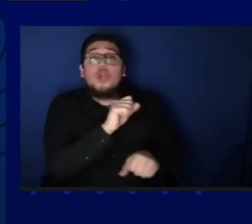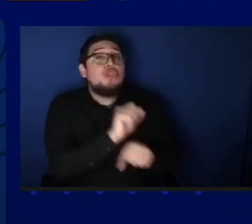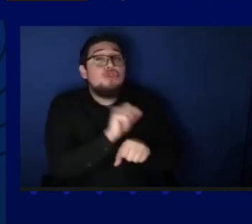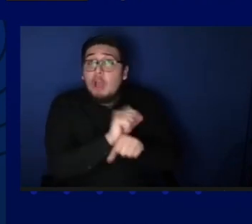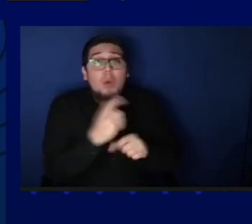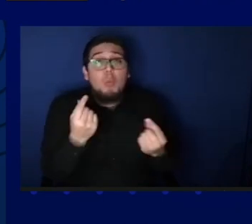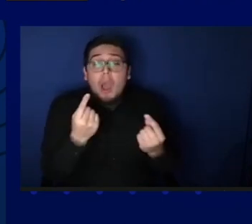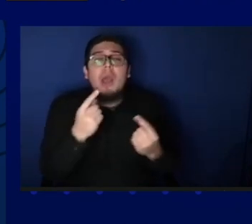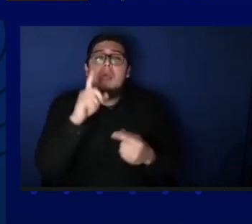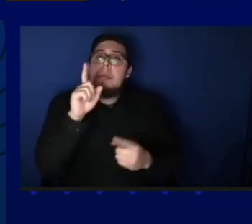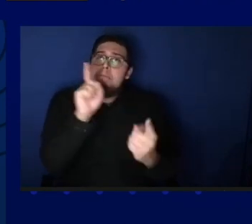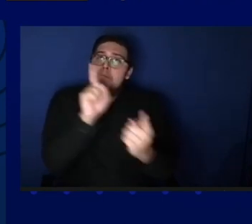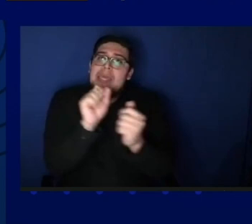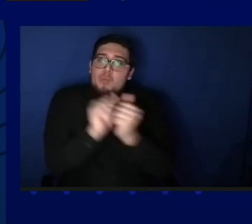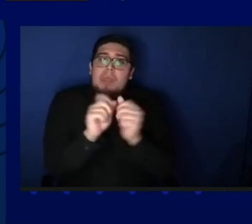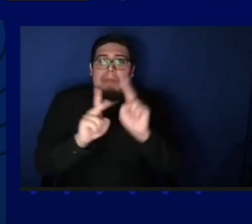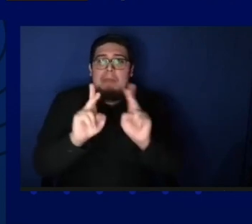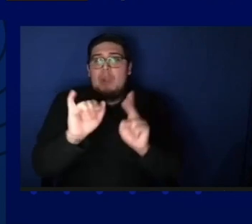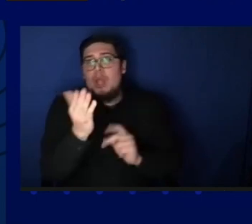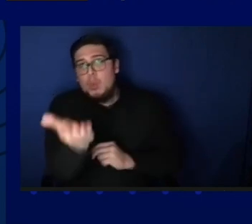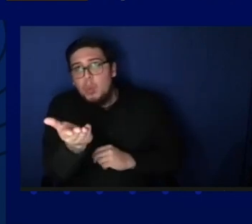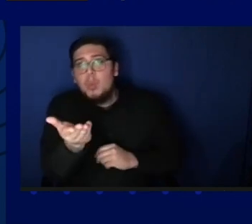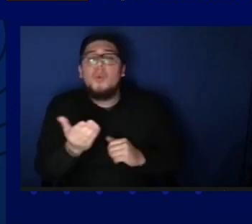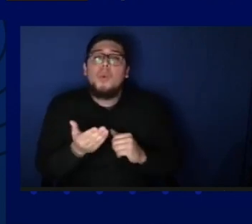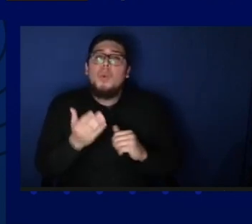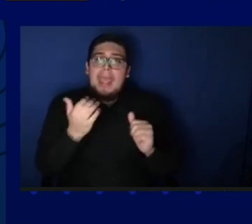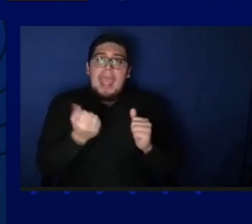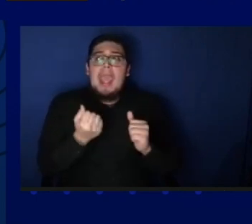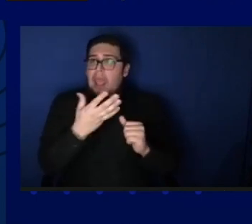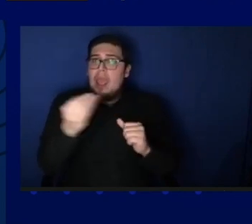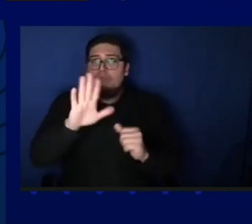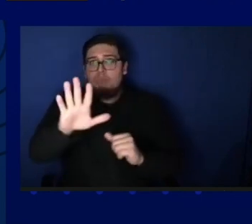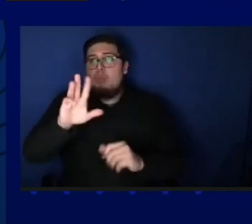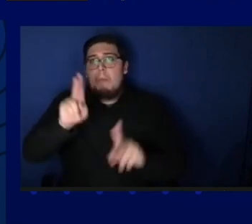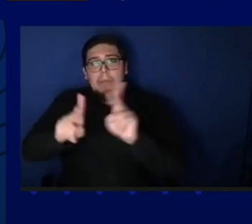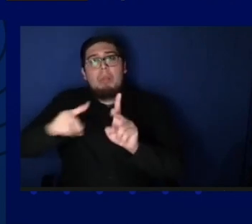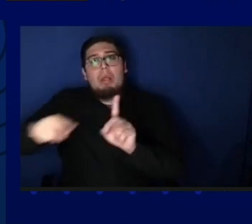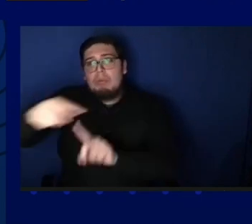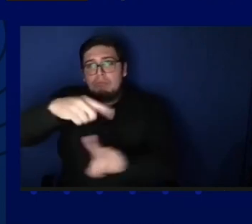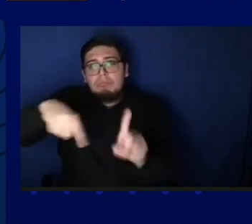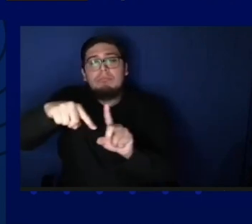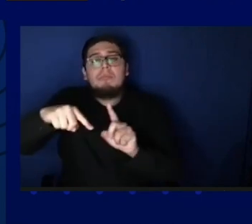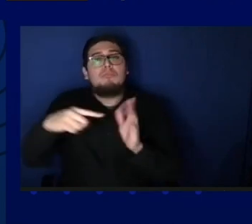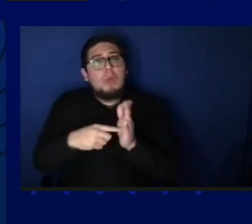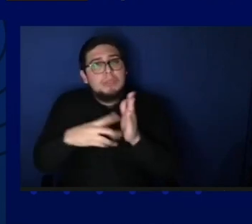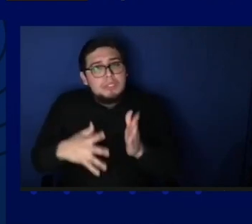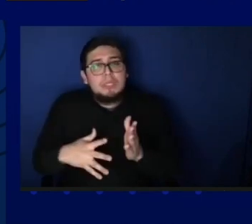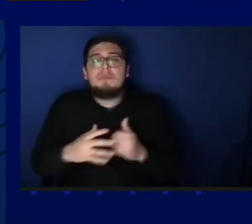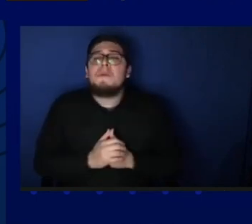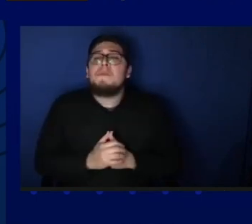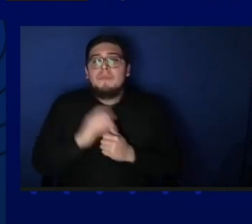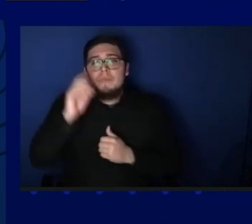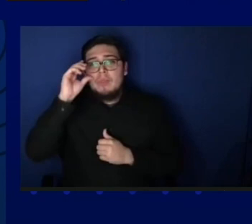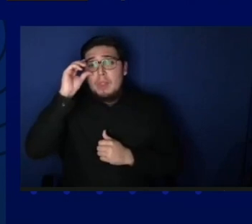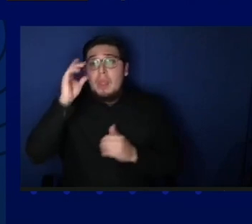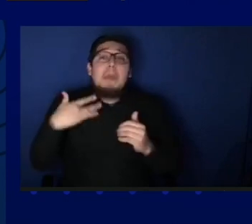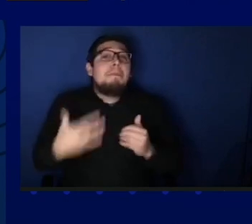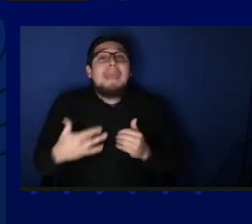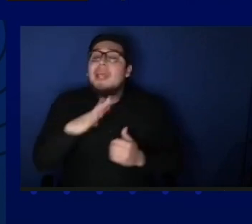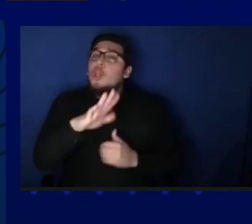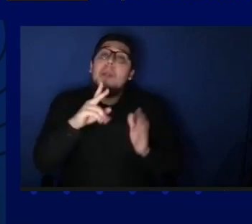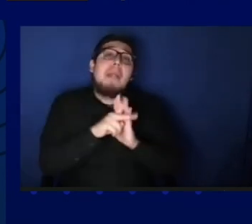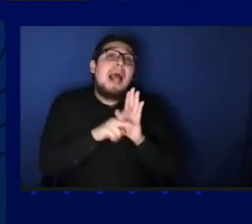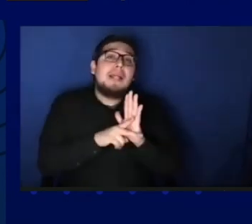constituents. And oftentimes this person is very polished in listening to you and telling you, you know, we'll bring this back. Thank you so